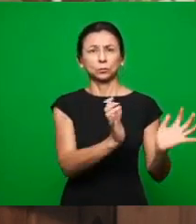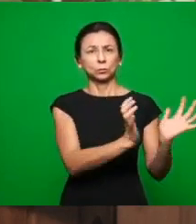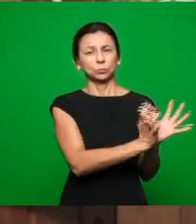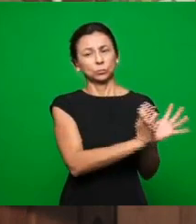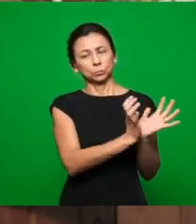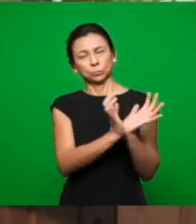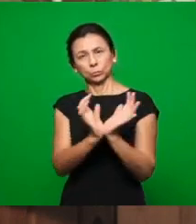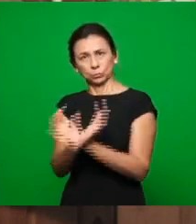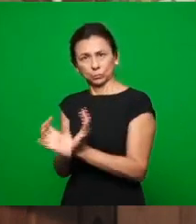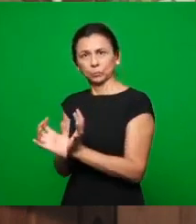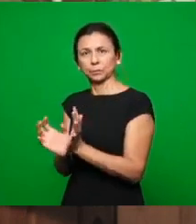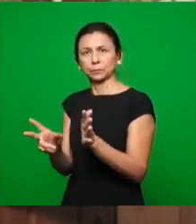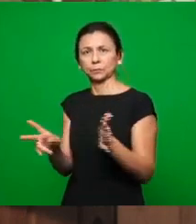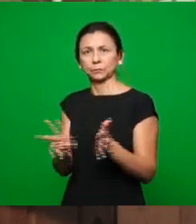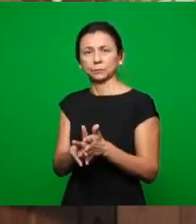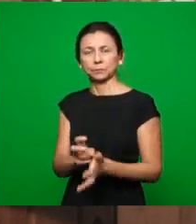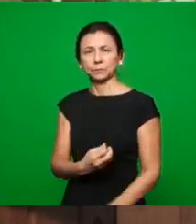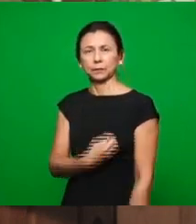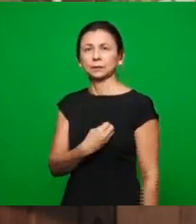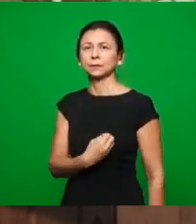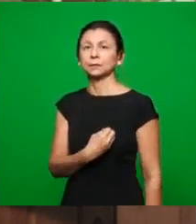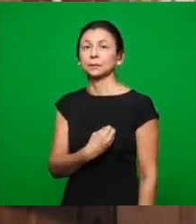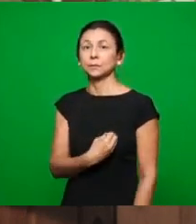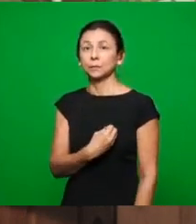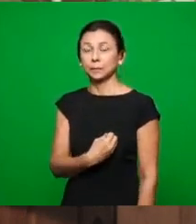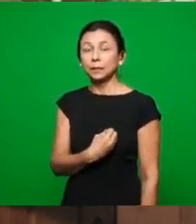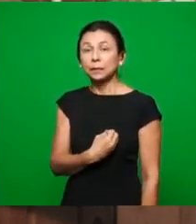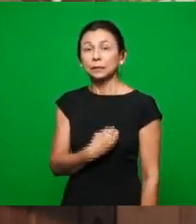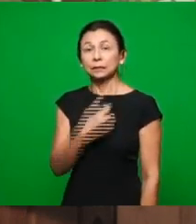other churches,